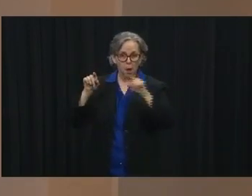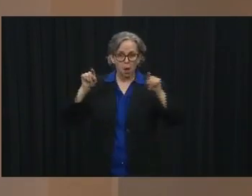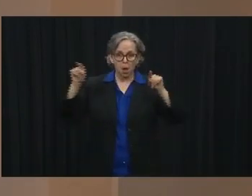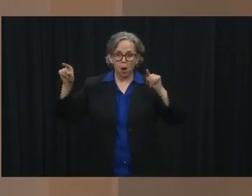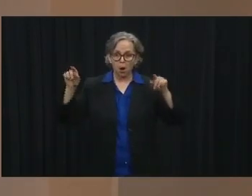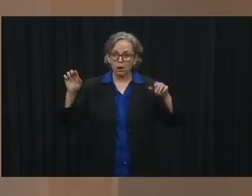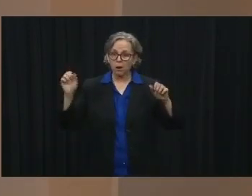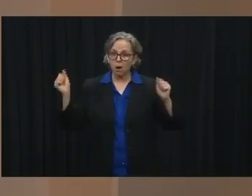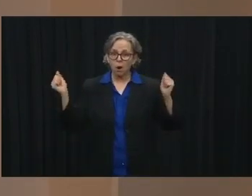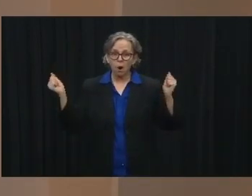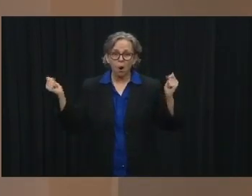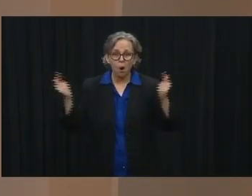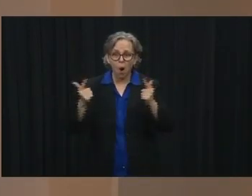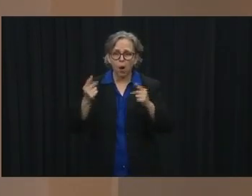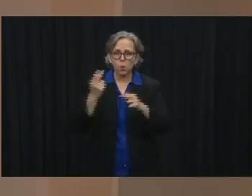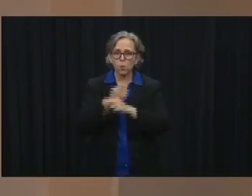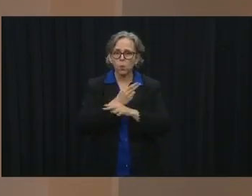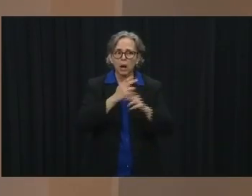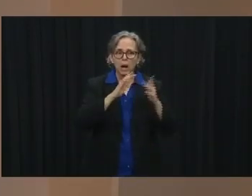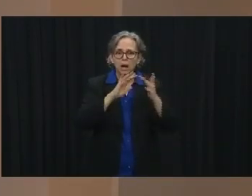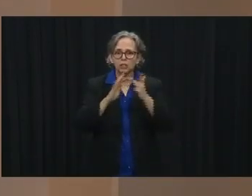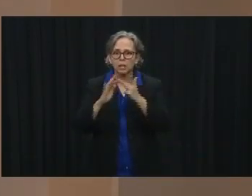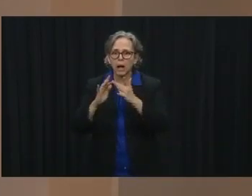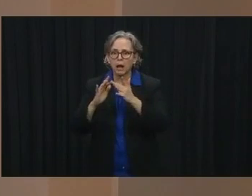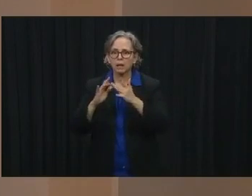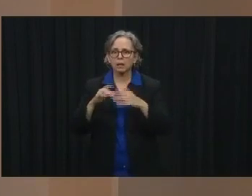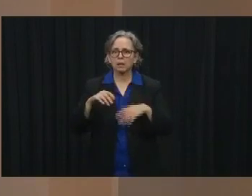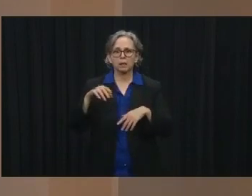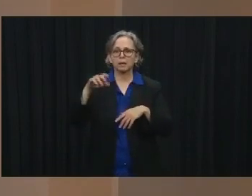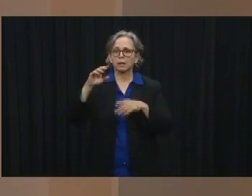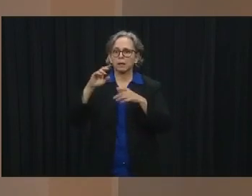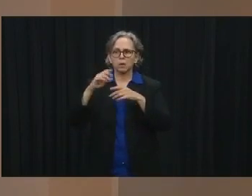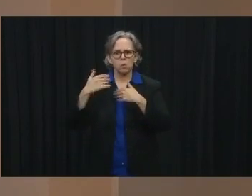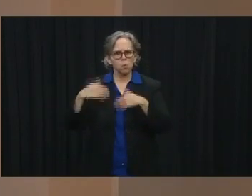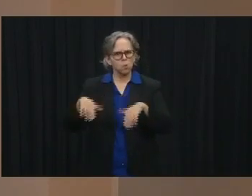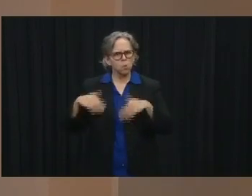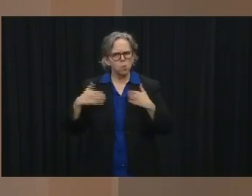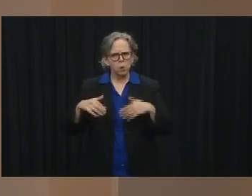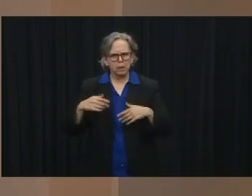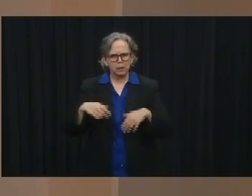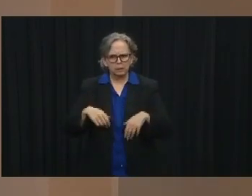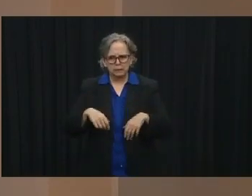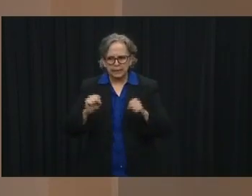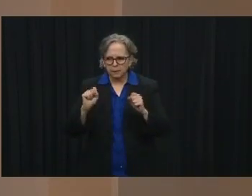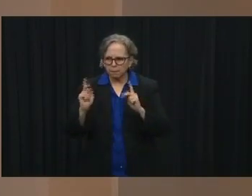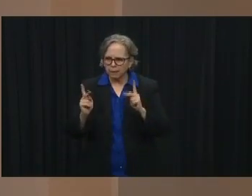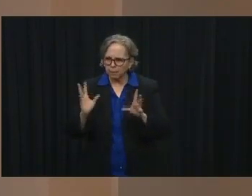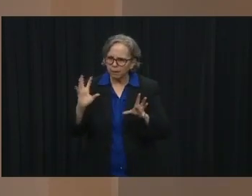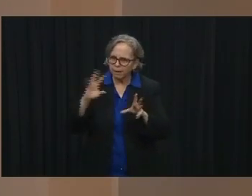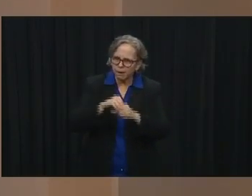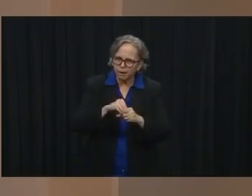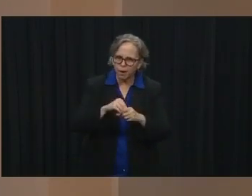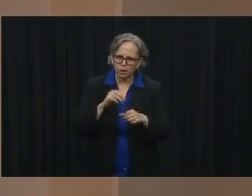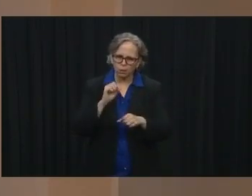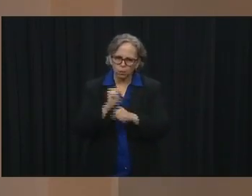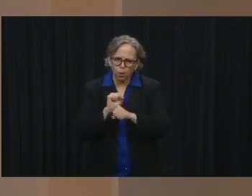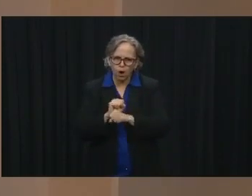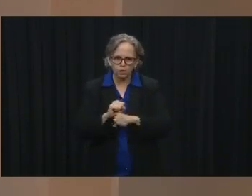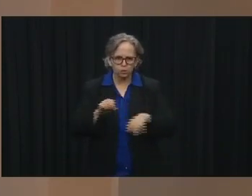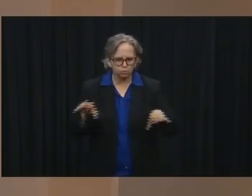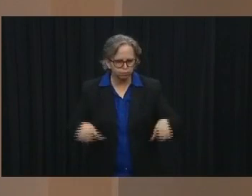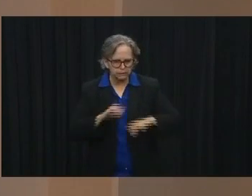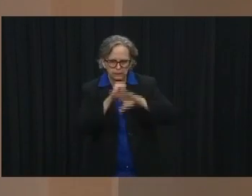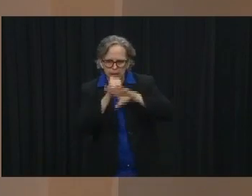a backbone. We have utility and other personnel that are out there doing these things during this difficult time, and